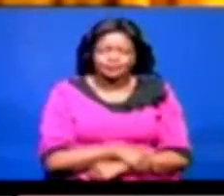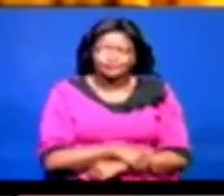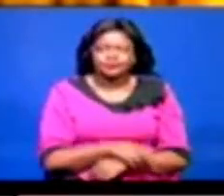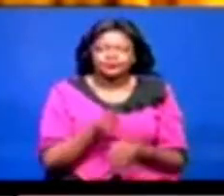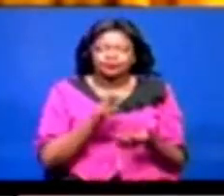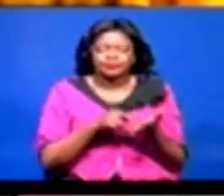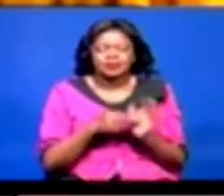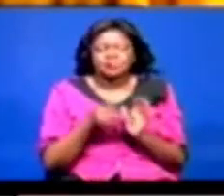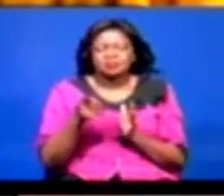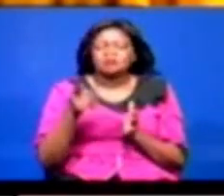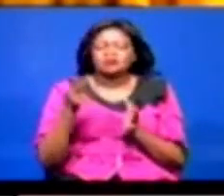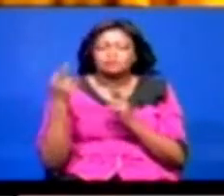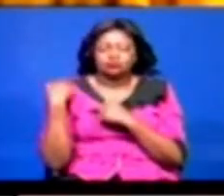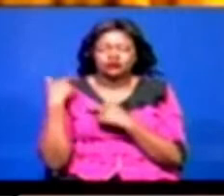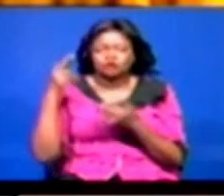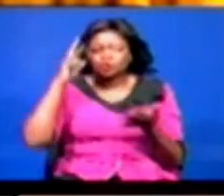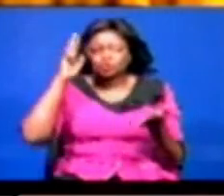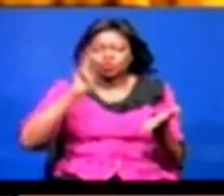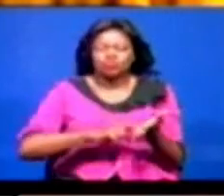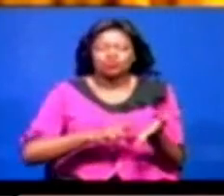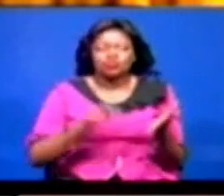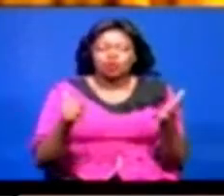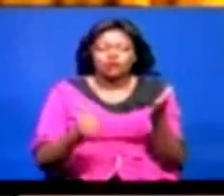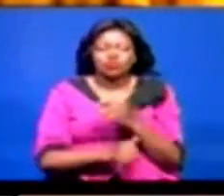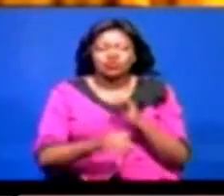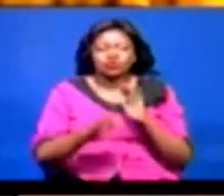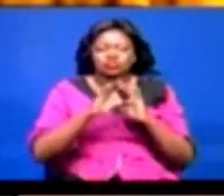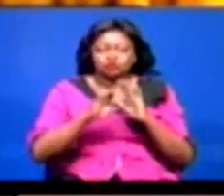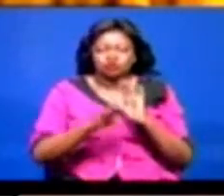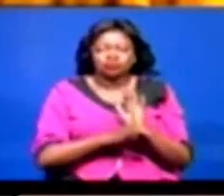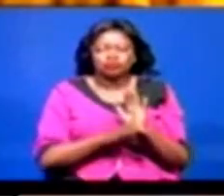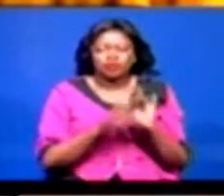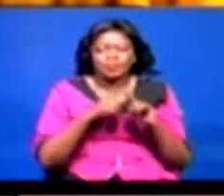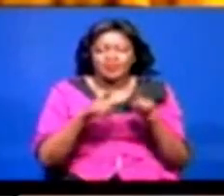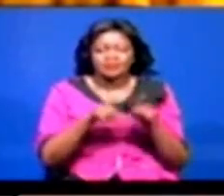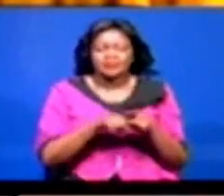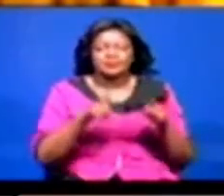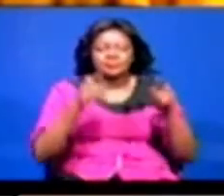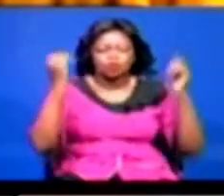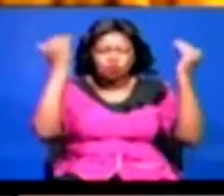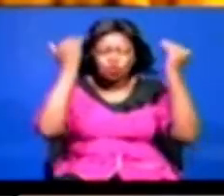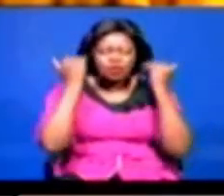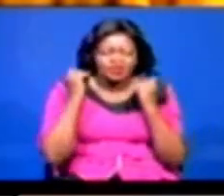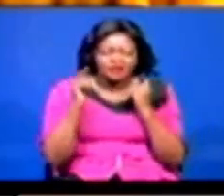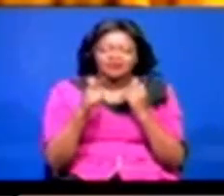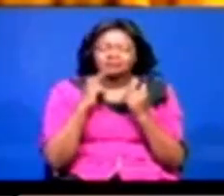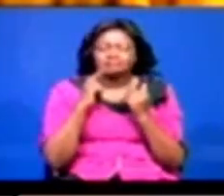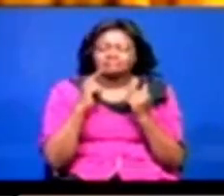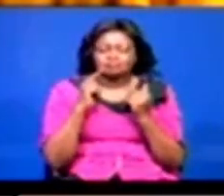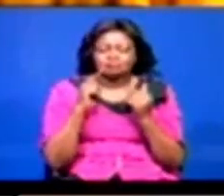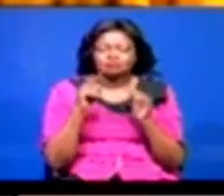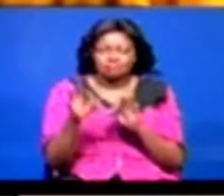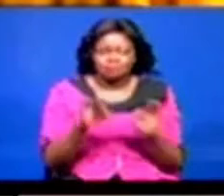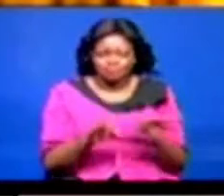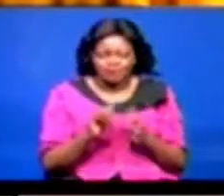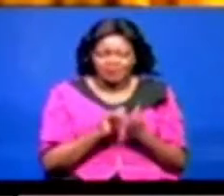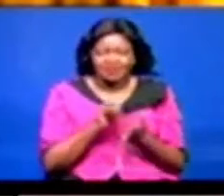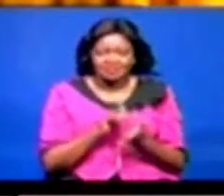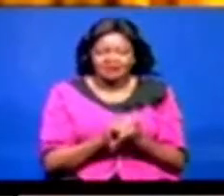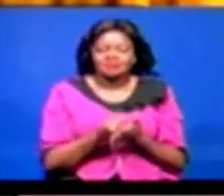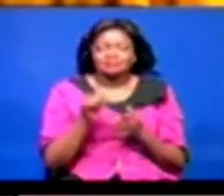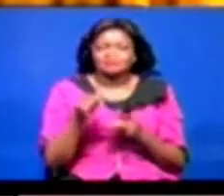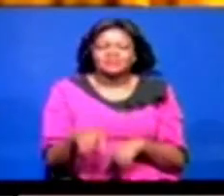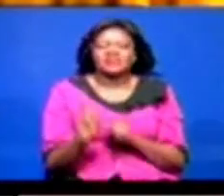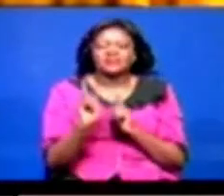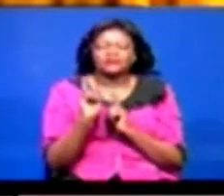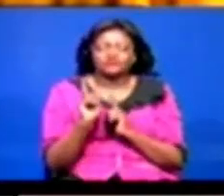recognized both under the Constitution, Article 38(10), but this court also specified that in playing that role, essentially what he's doing, he's playing